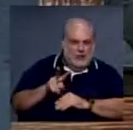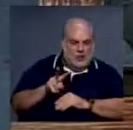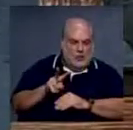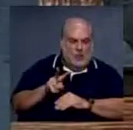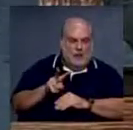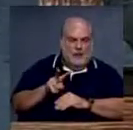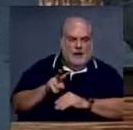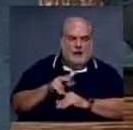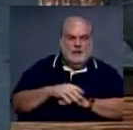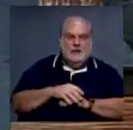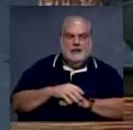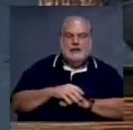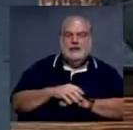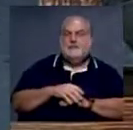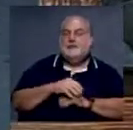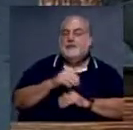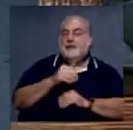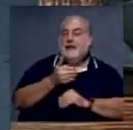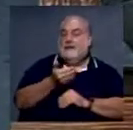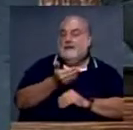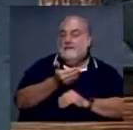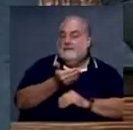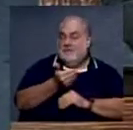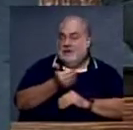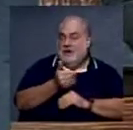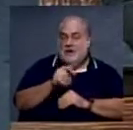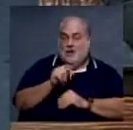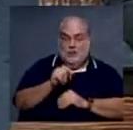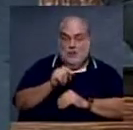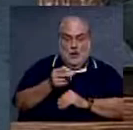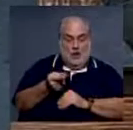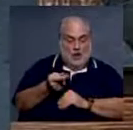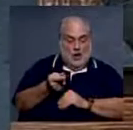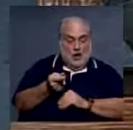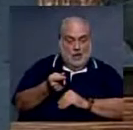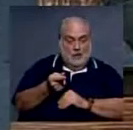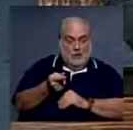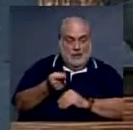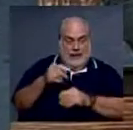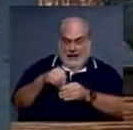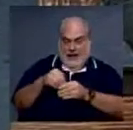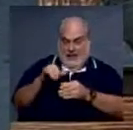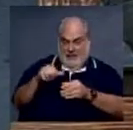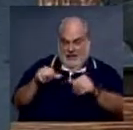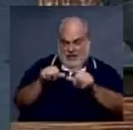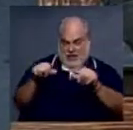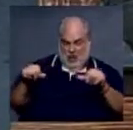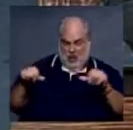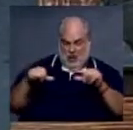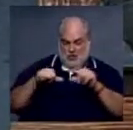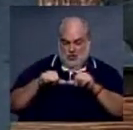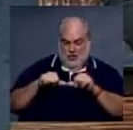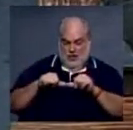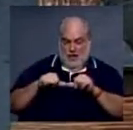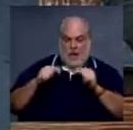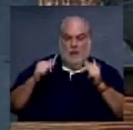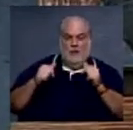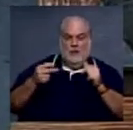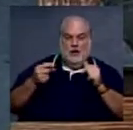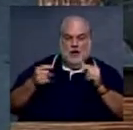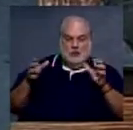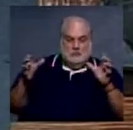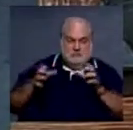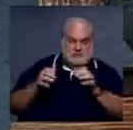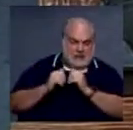but that he would place those dogs within the enclosure. He stated once the dogs got together,